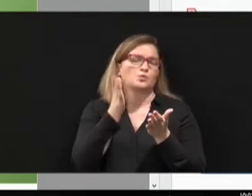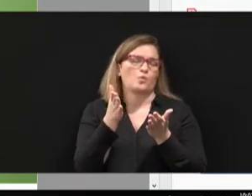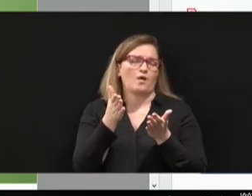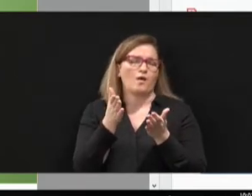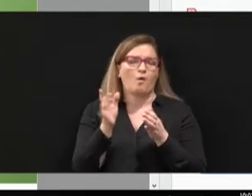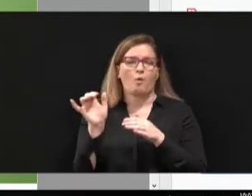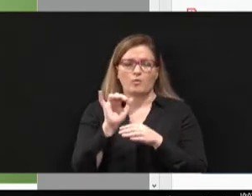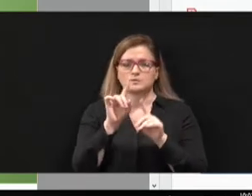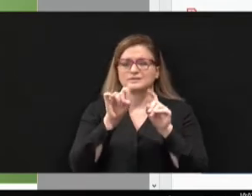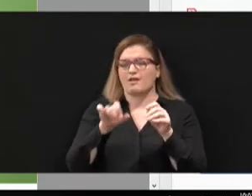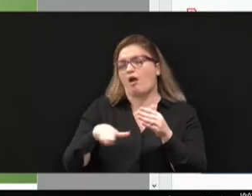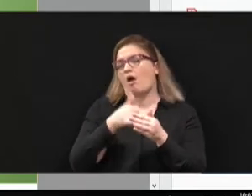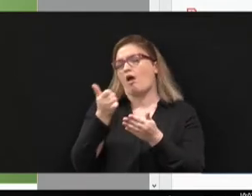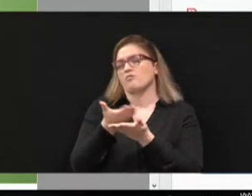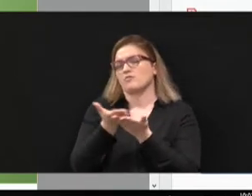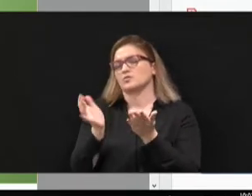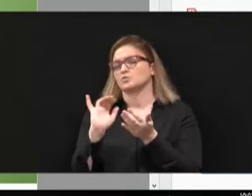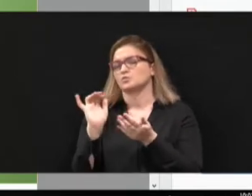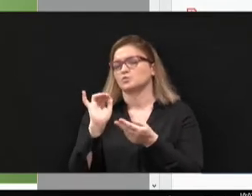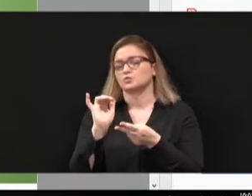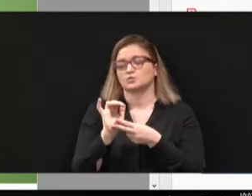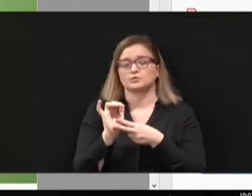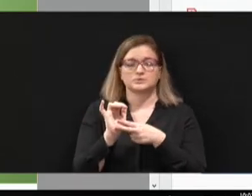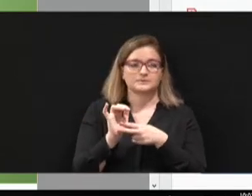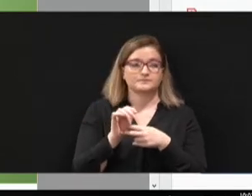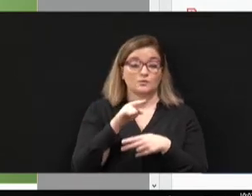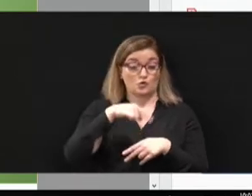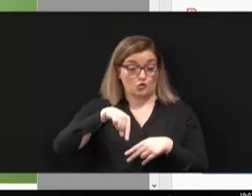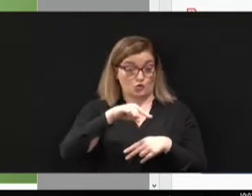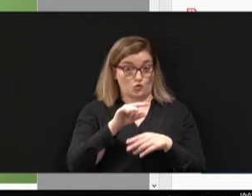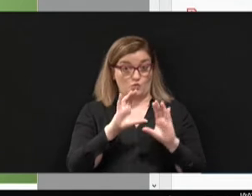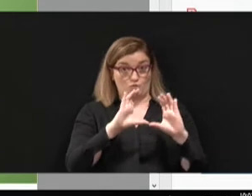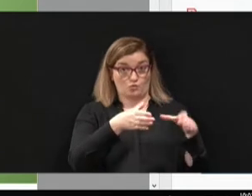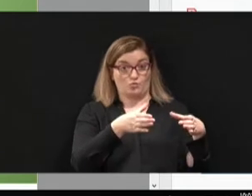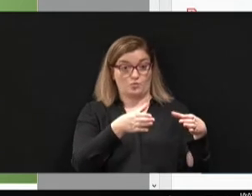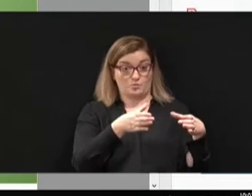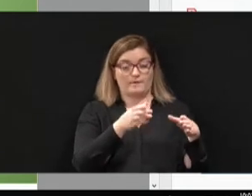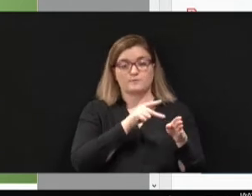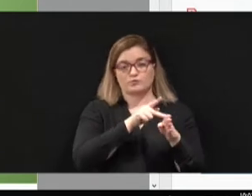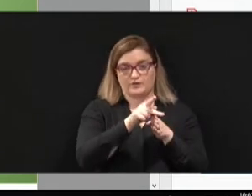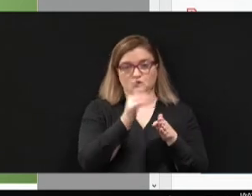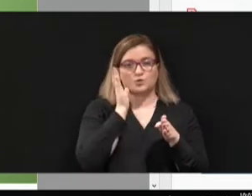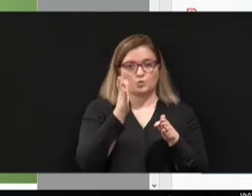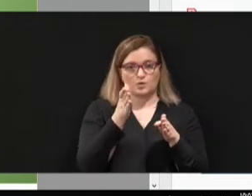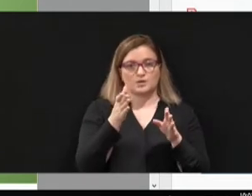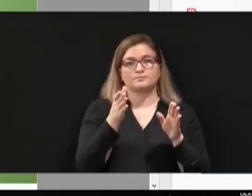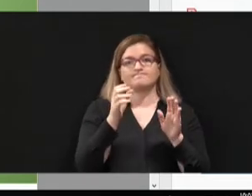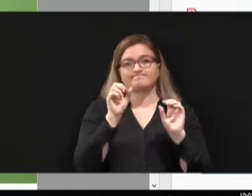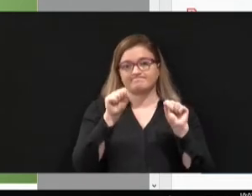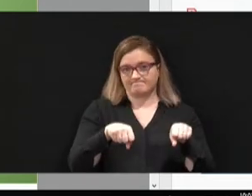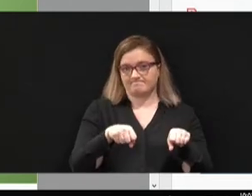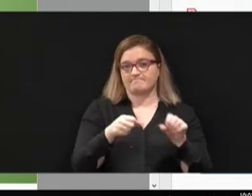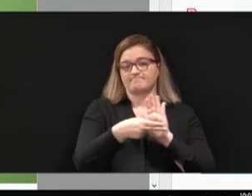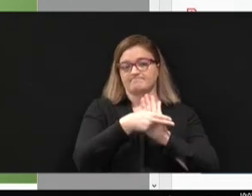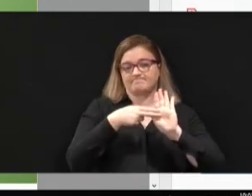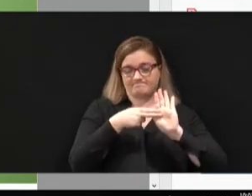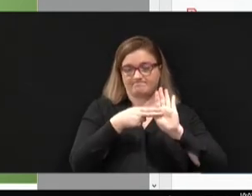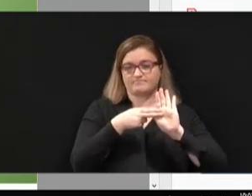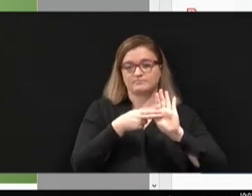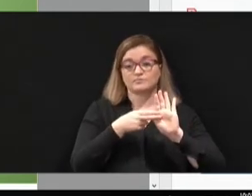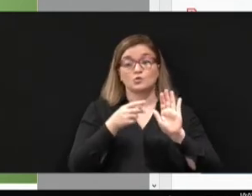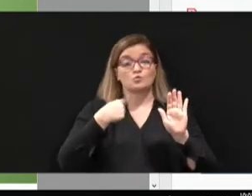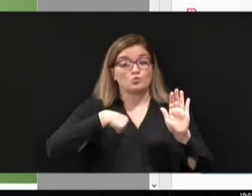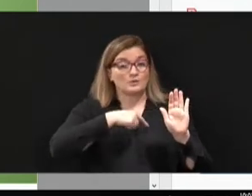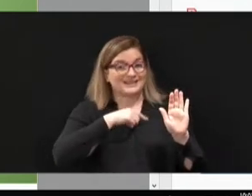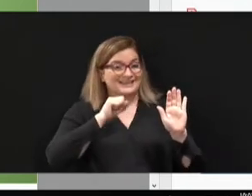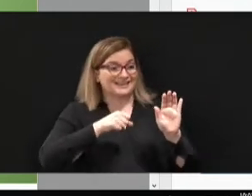well. But those are the people who can say they have dyslexia. We may say your child shows tendencies and we